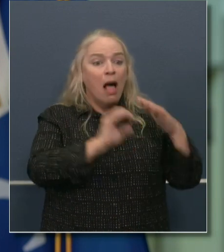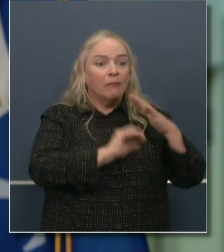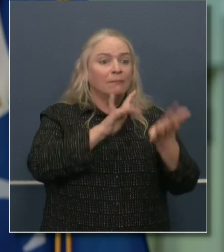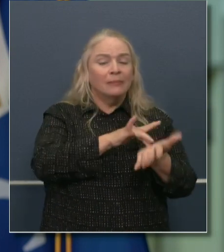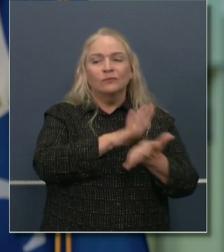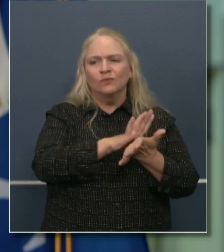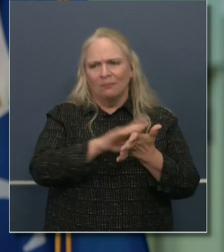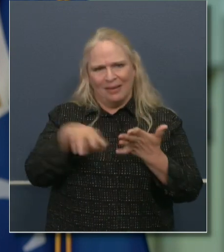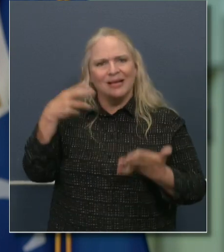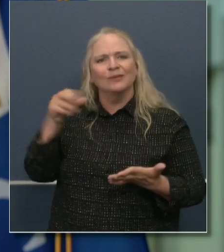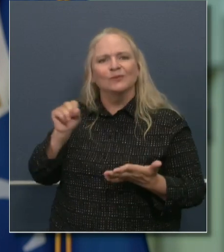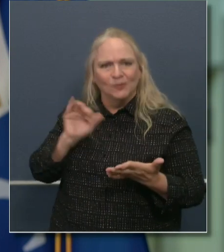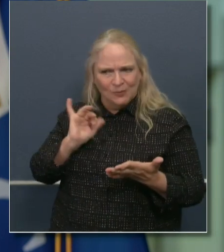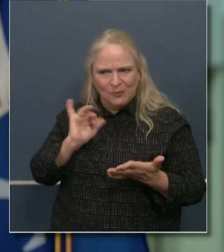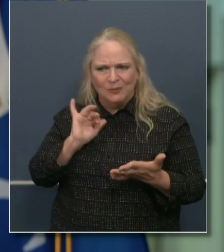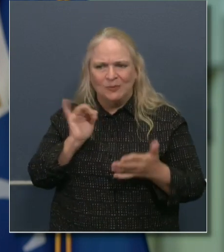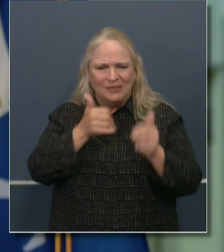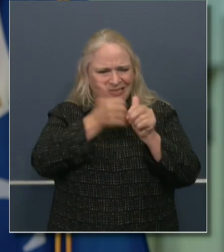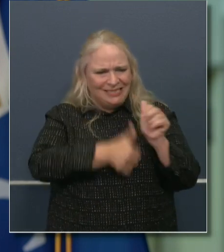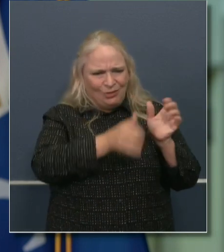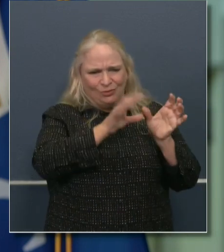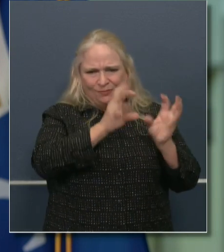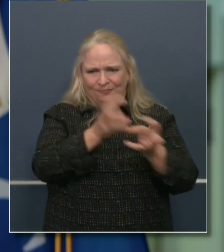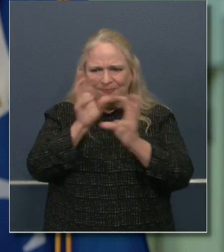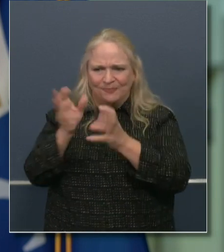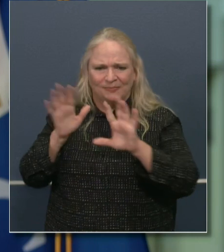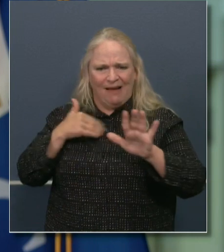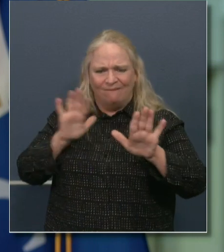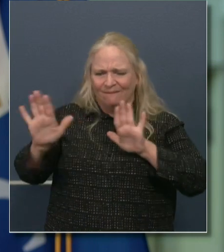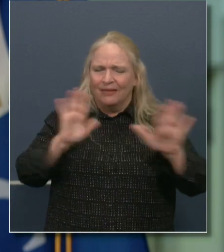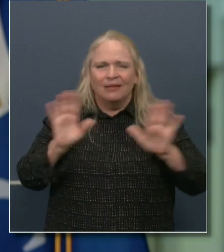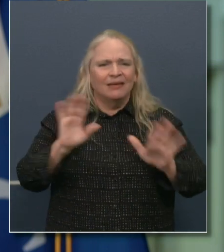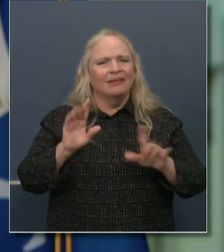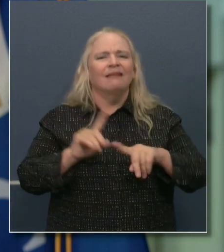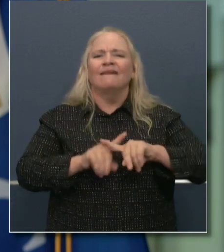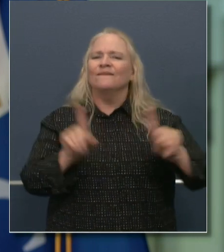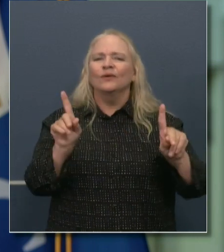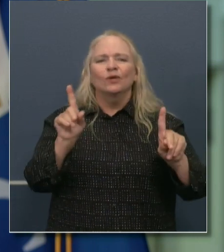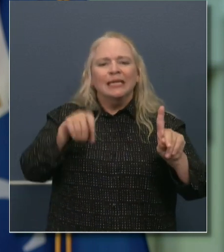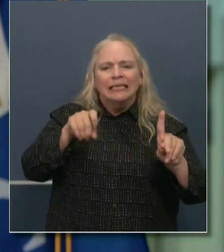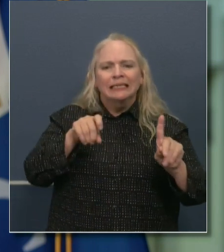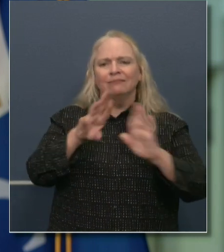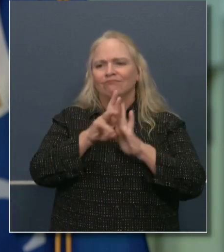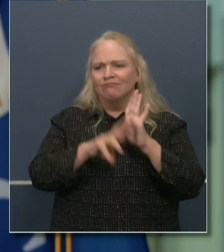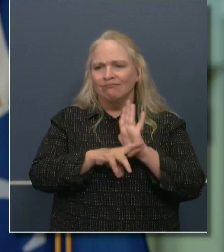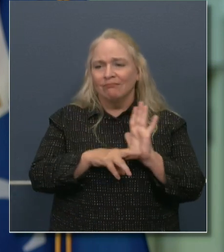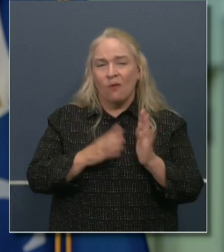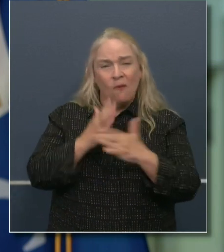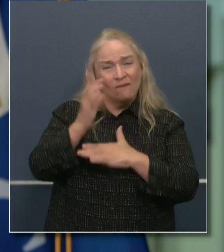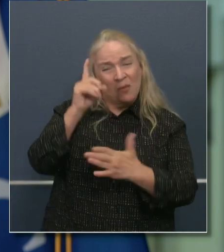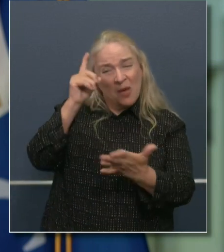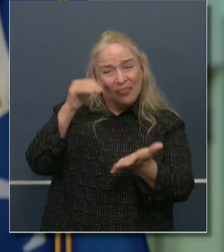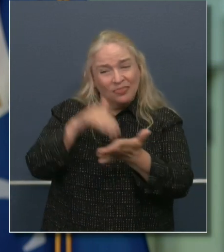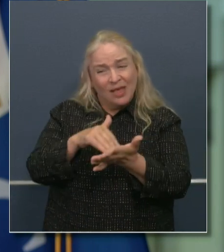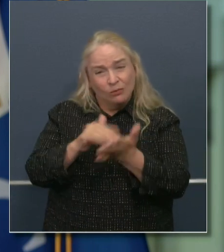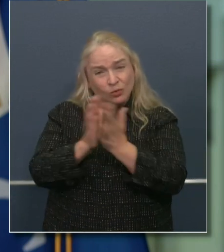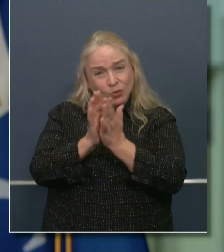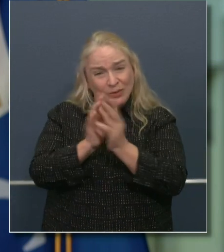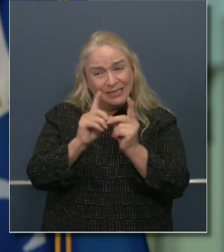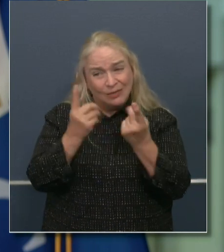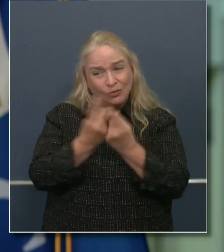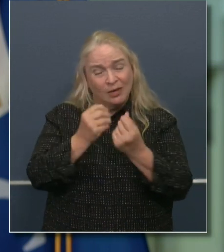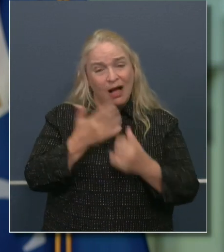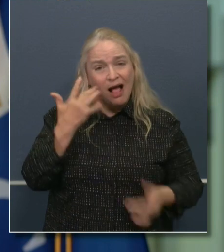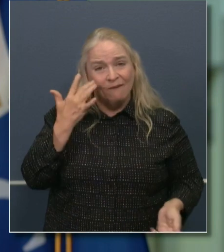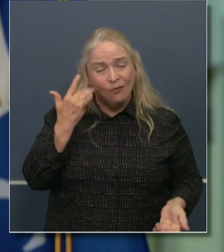like. Each district is unique and distinctive, over 1,000 plus districts in the state of California.